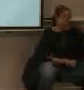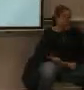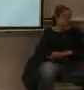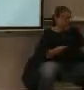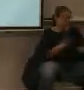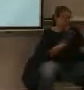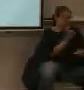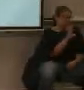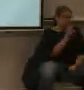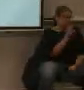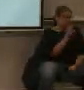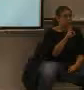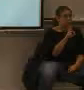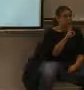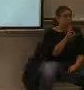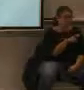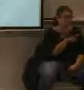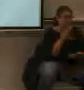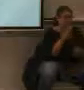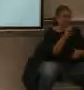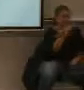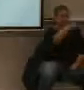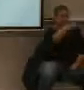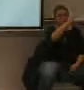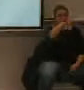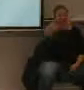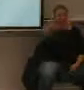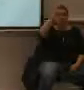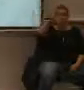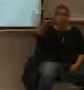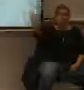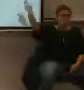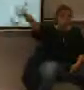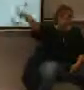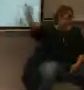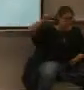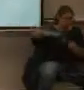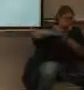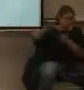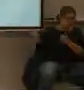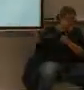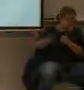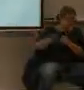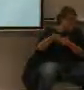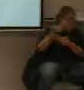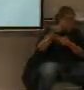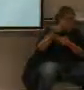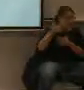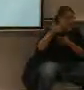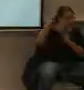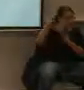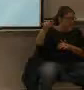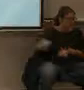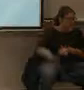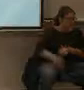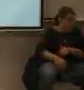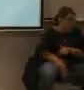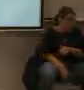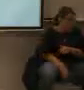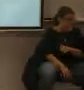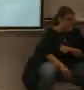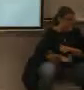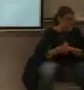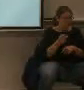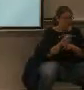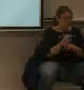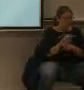like a condensing column and allows this to be transported long distance away, some particular compounds. So then they found